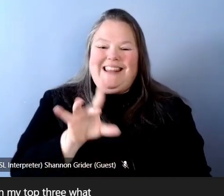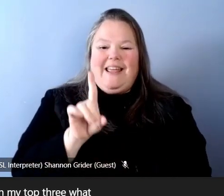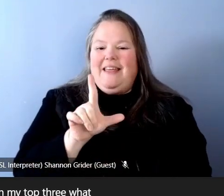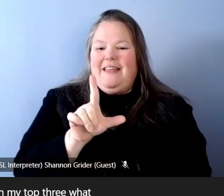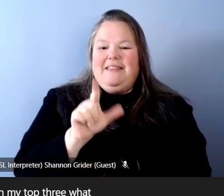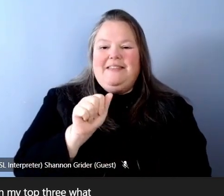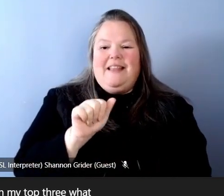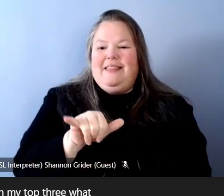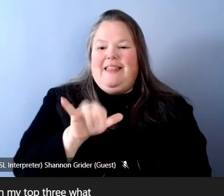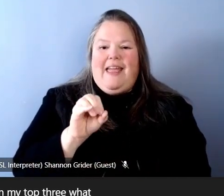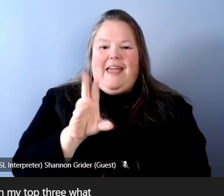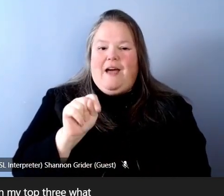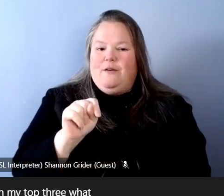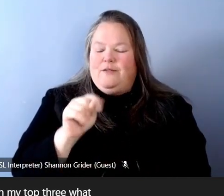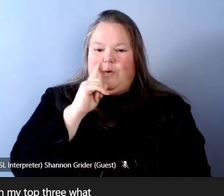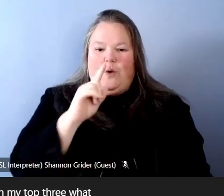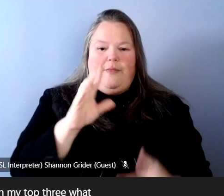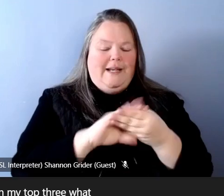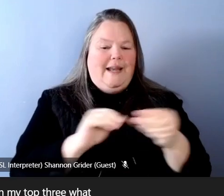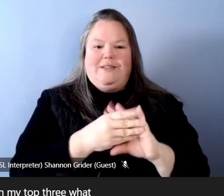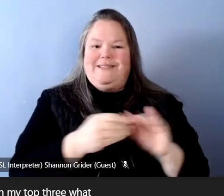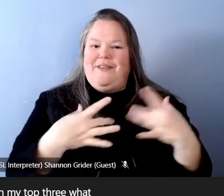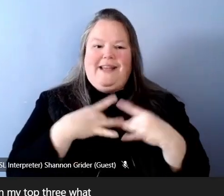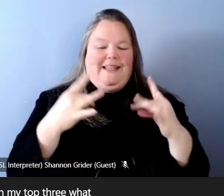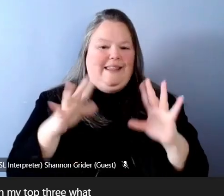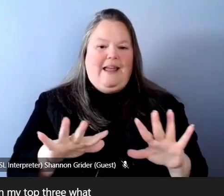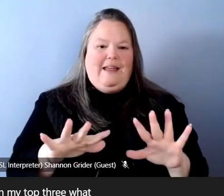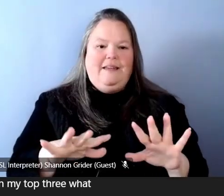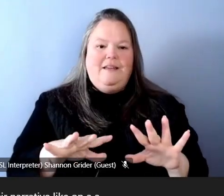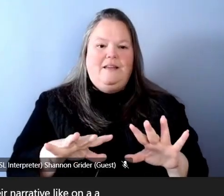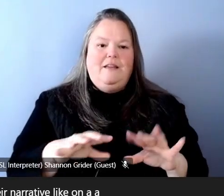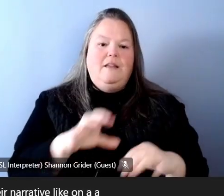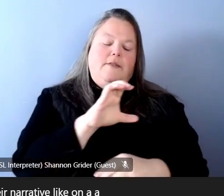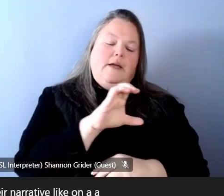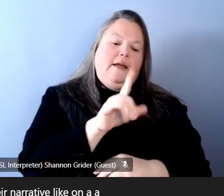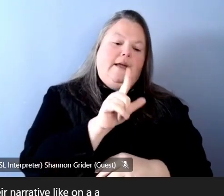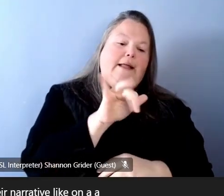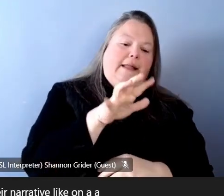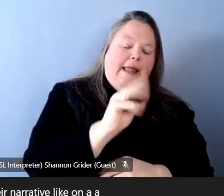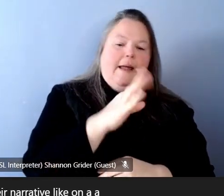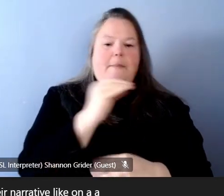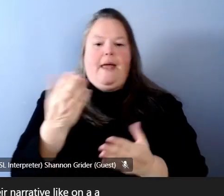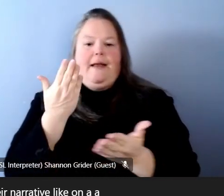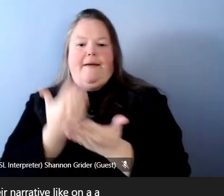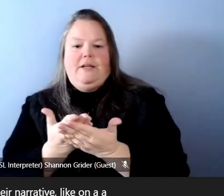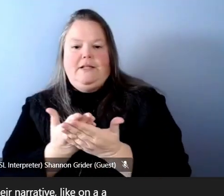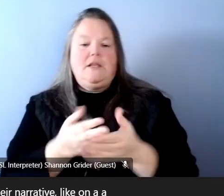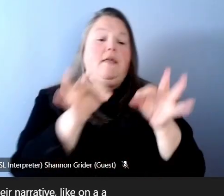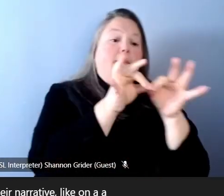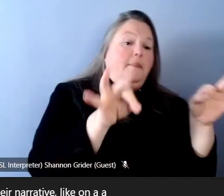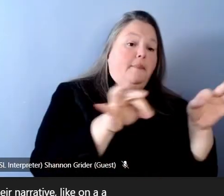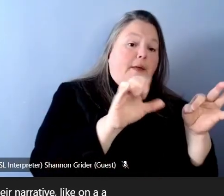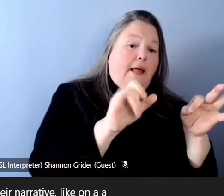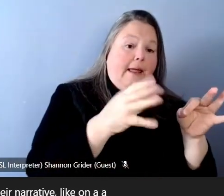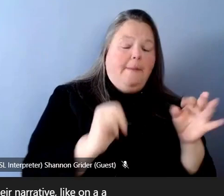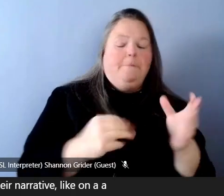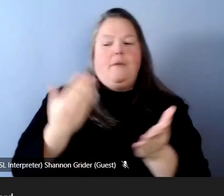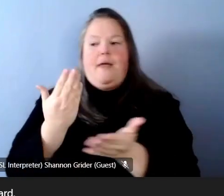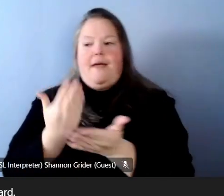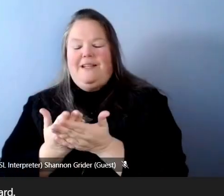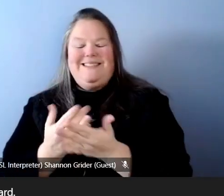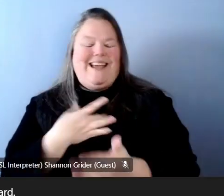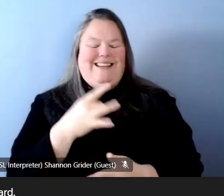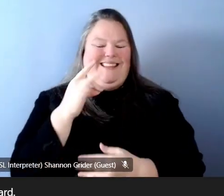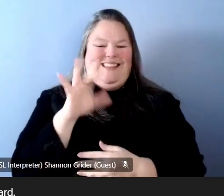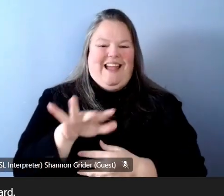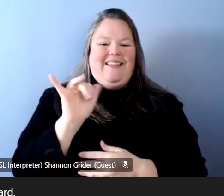narrative, like on a like claim and evidence kind of standard. Like just kind of a more